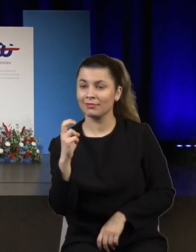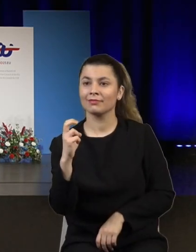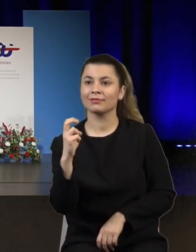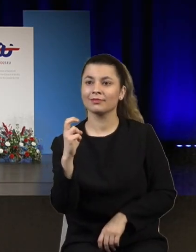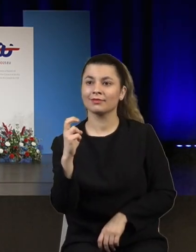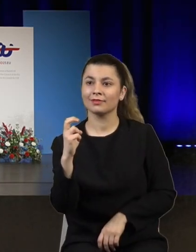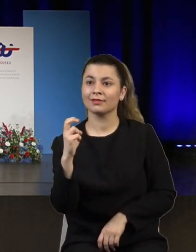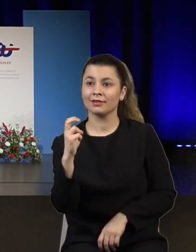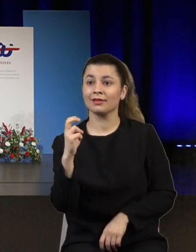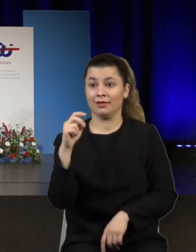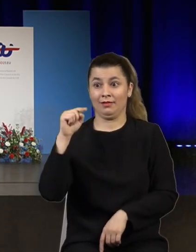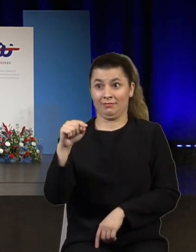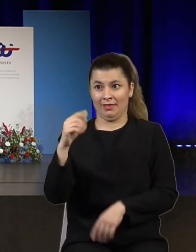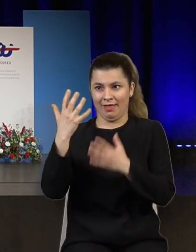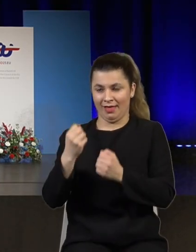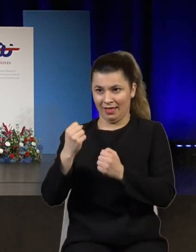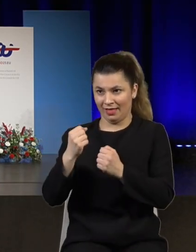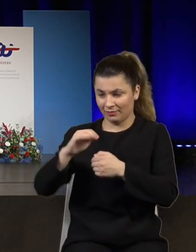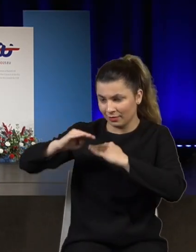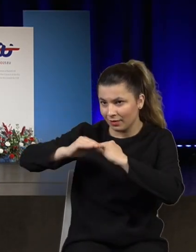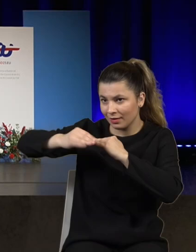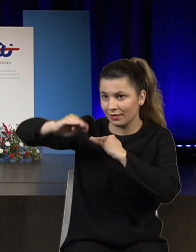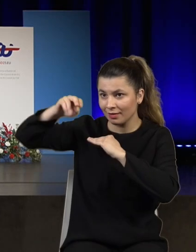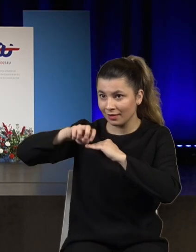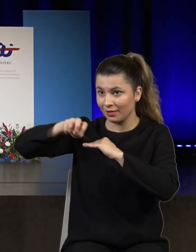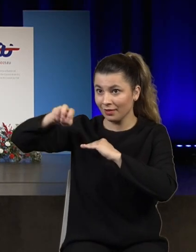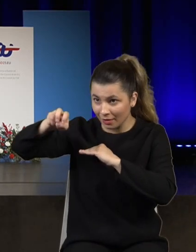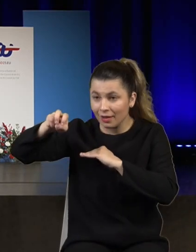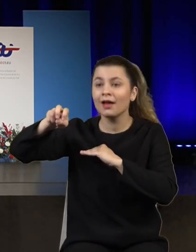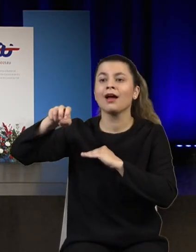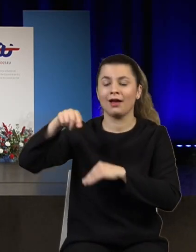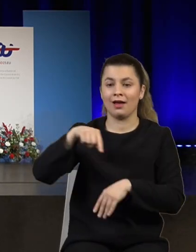Only one. And dozens of quite modern,